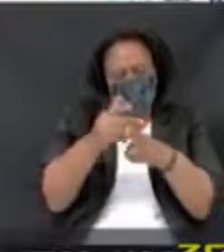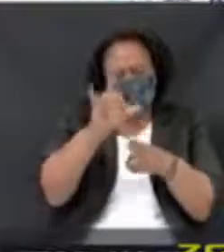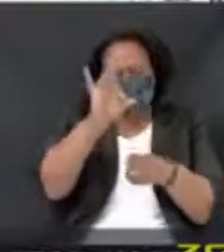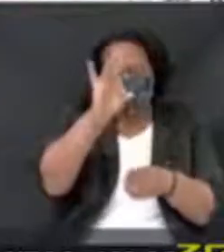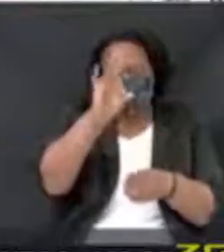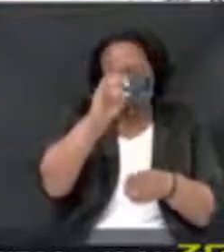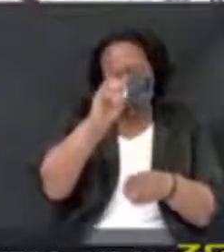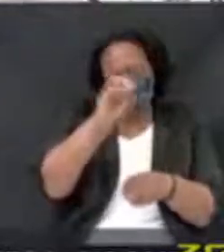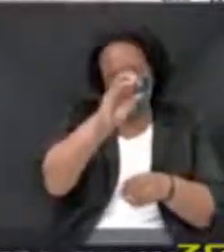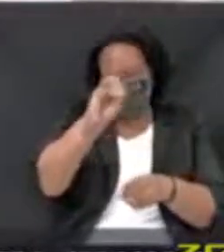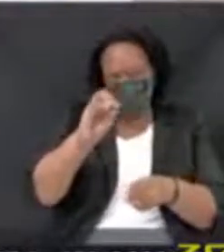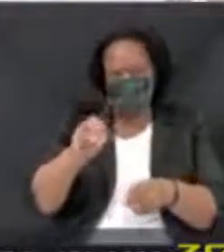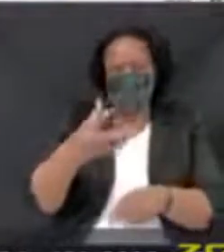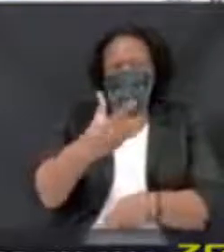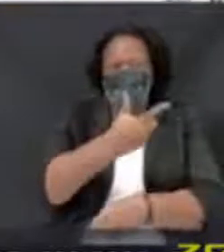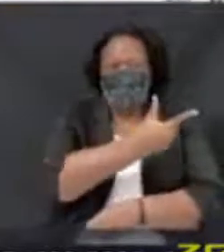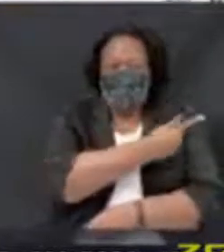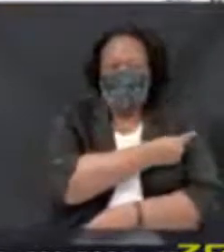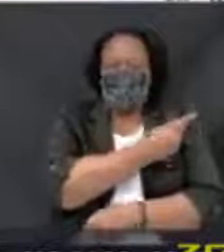You did.